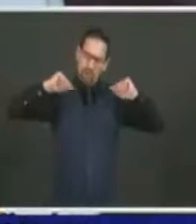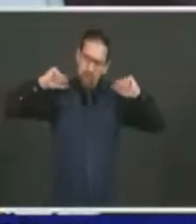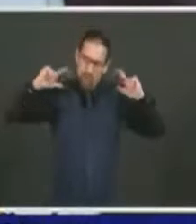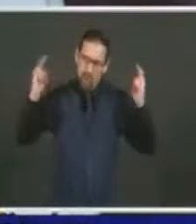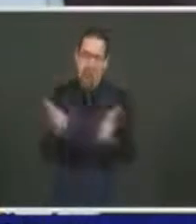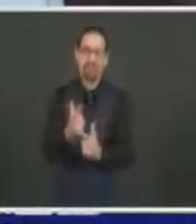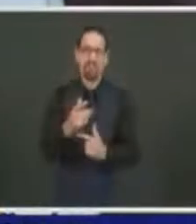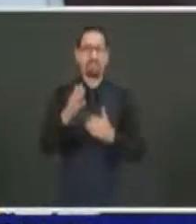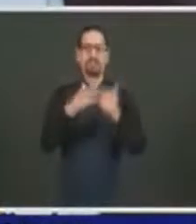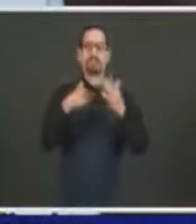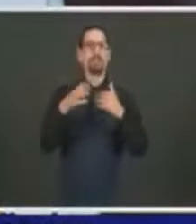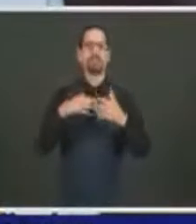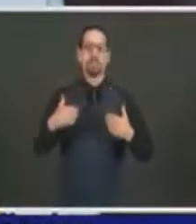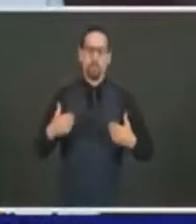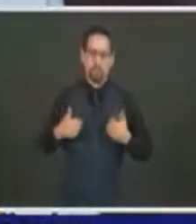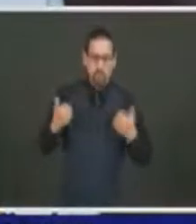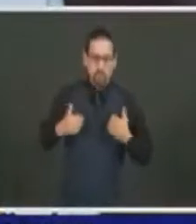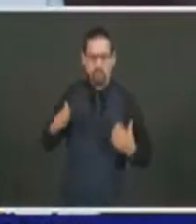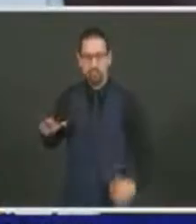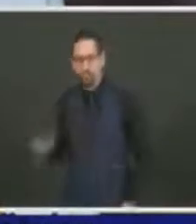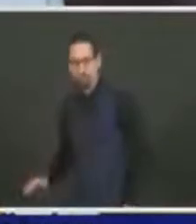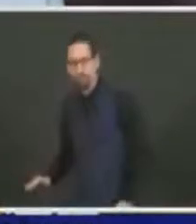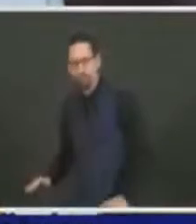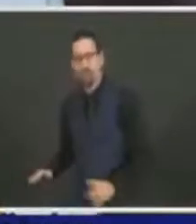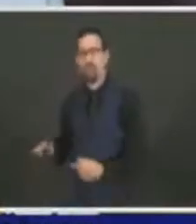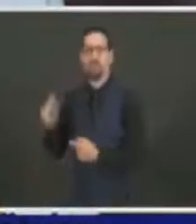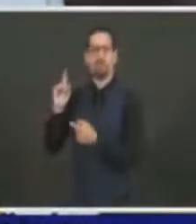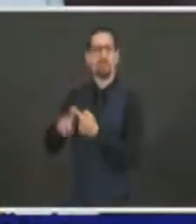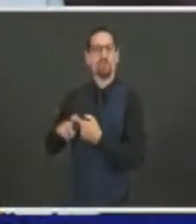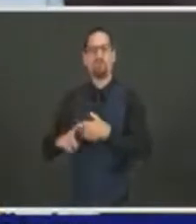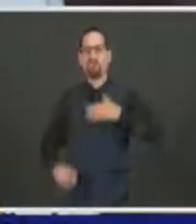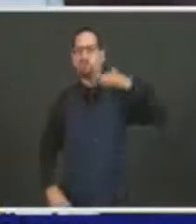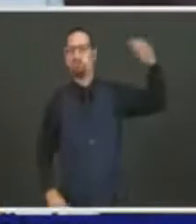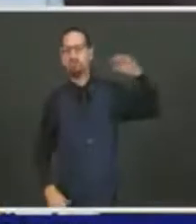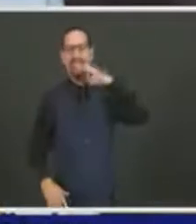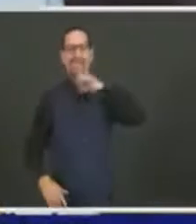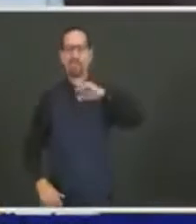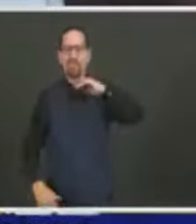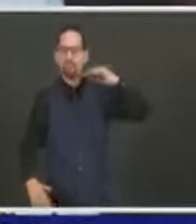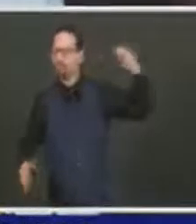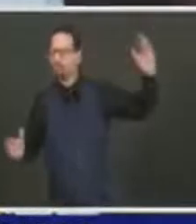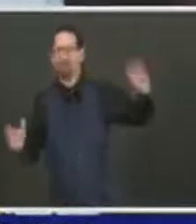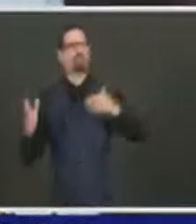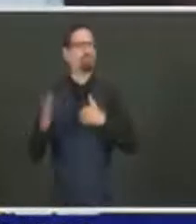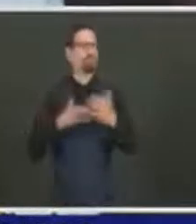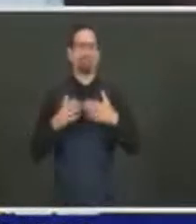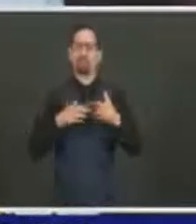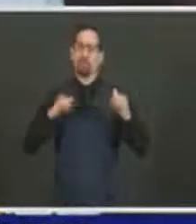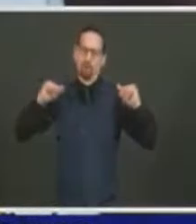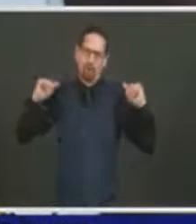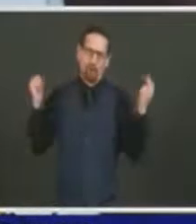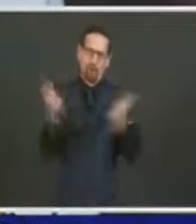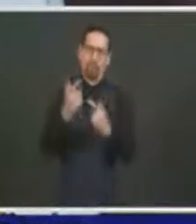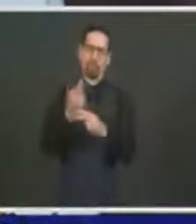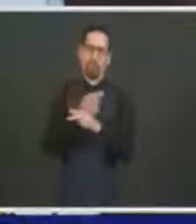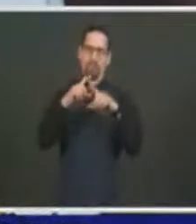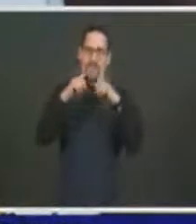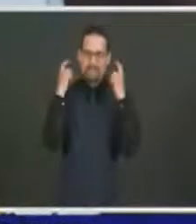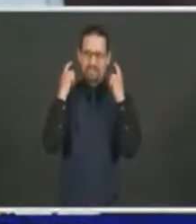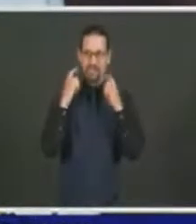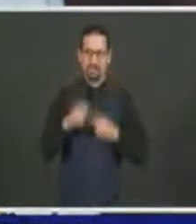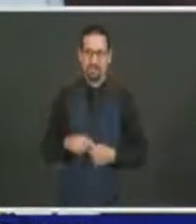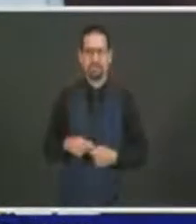are seeing and what we have the ability to prevent against right now is the 20-something effect. People